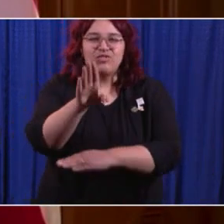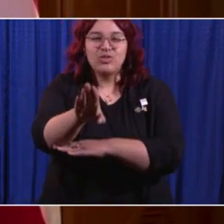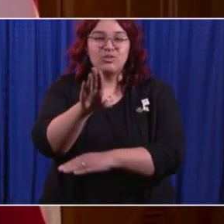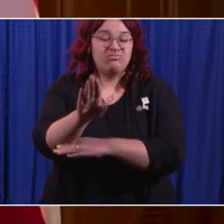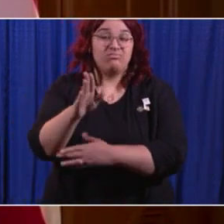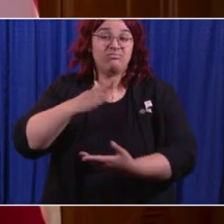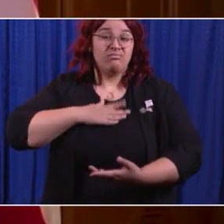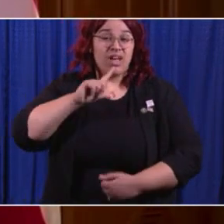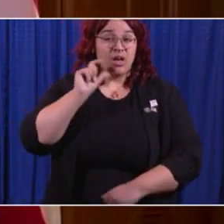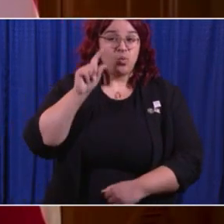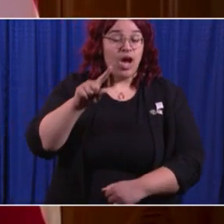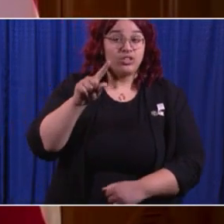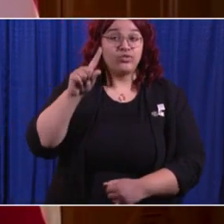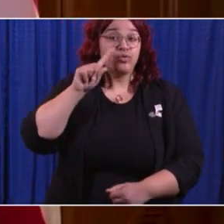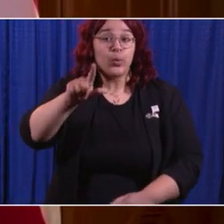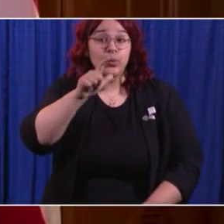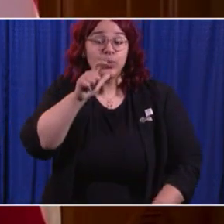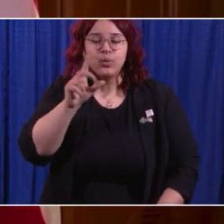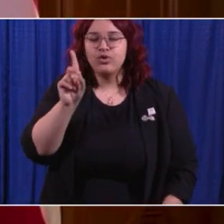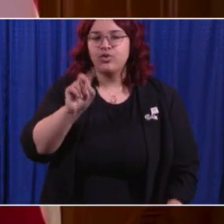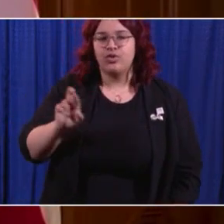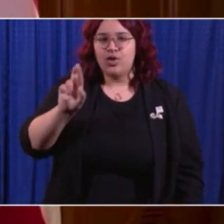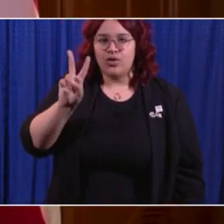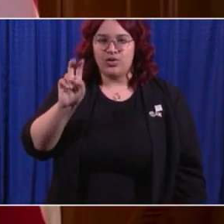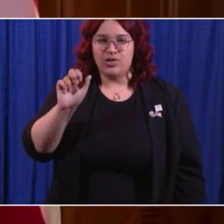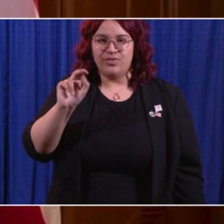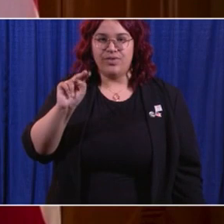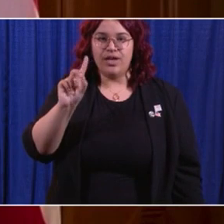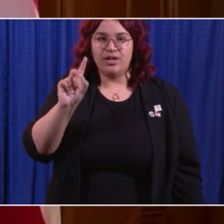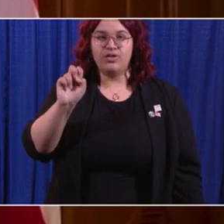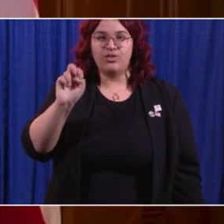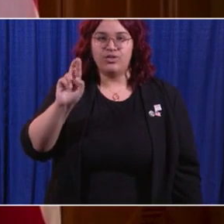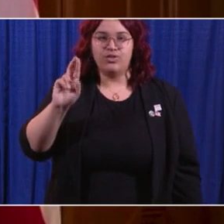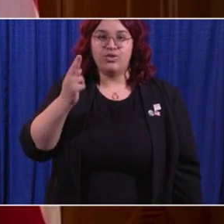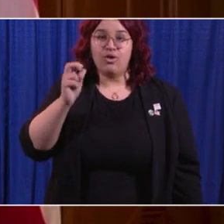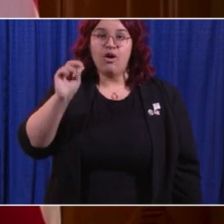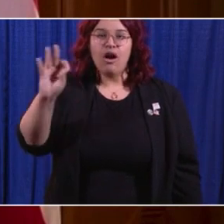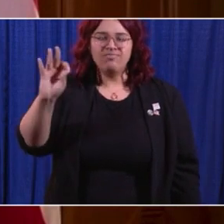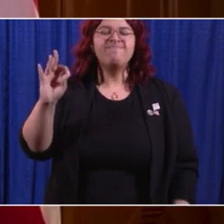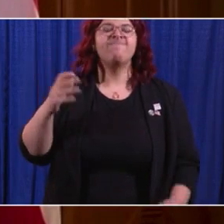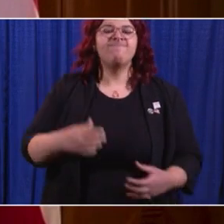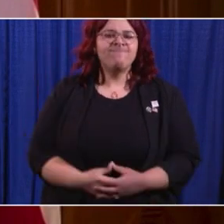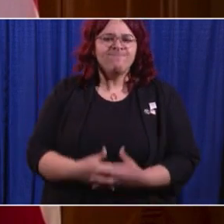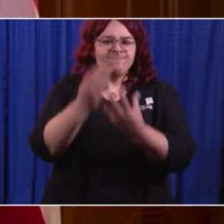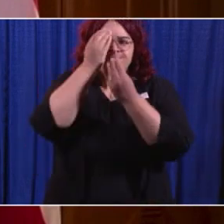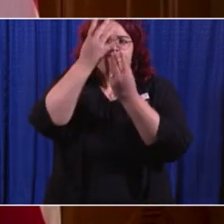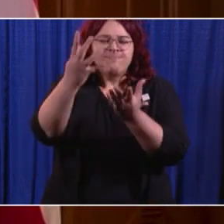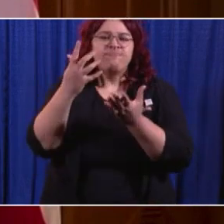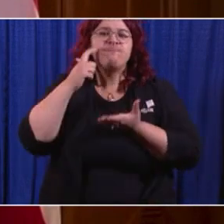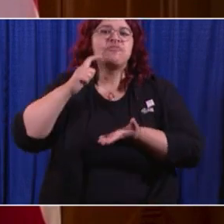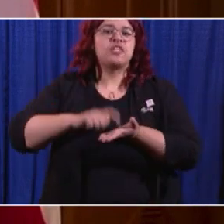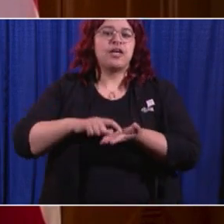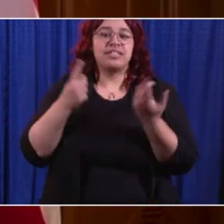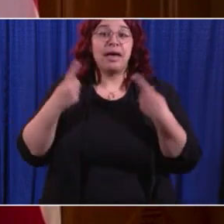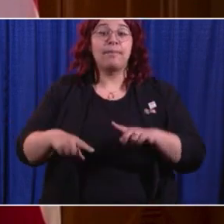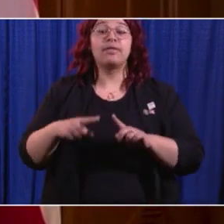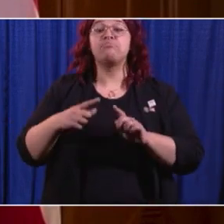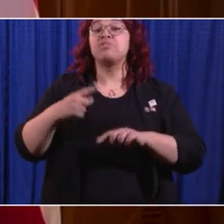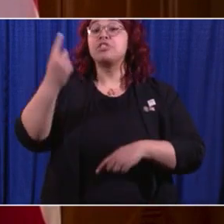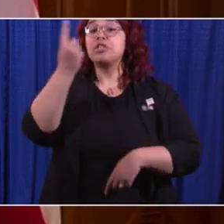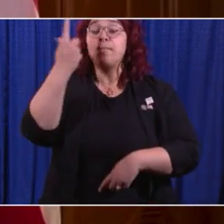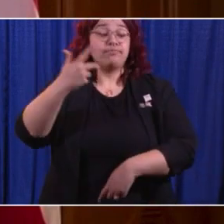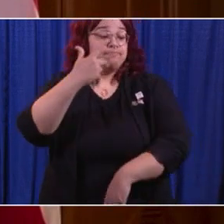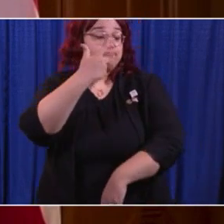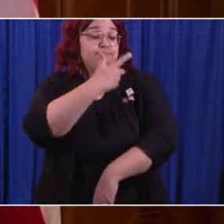towards Dr. Vanderhoff. There are cases where people have received their first dose of the vaccine and then tested positive a few